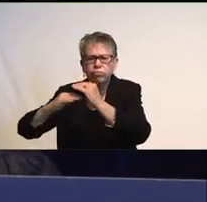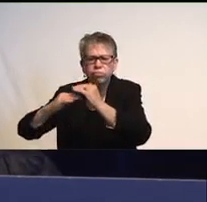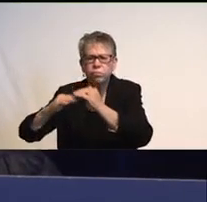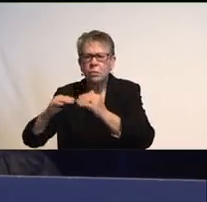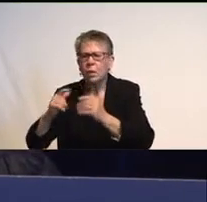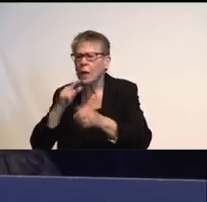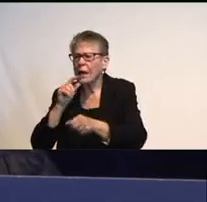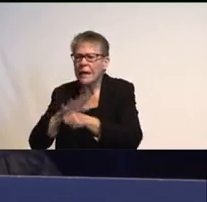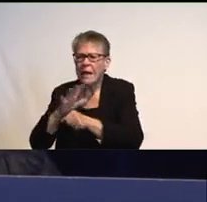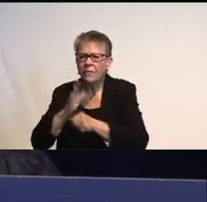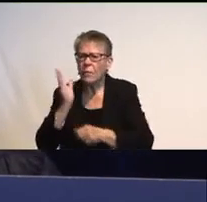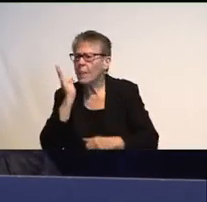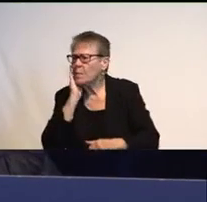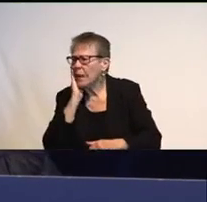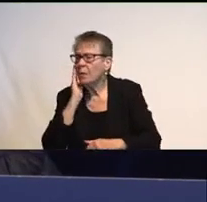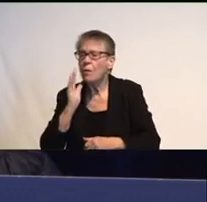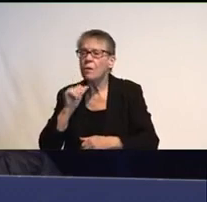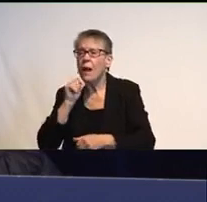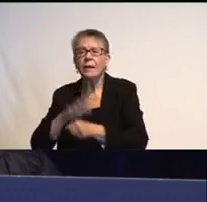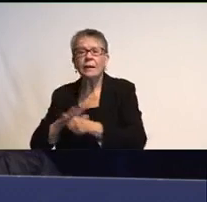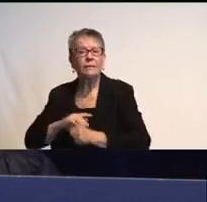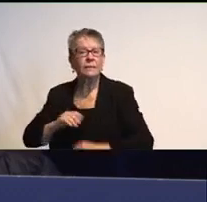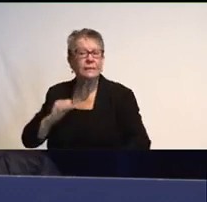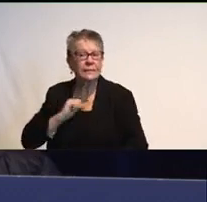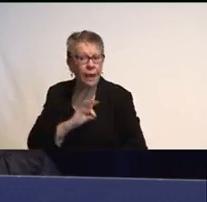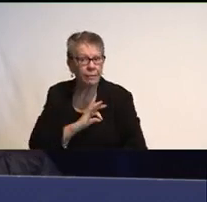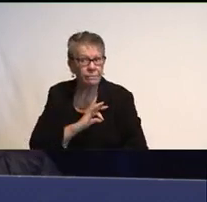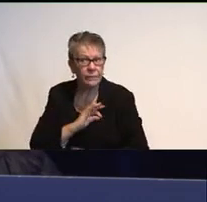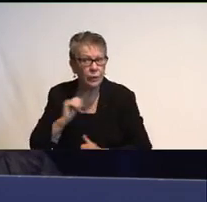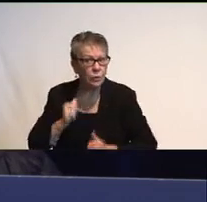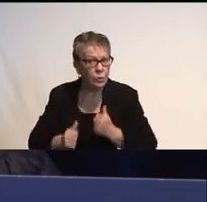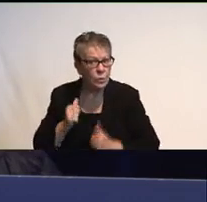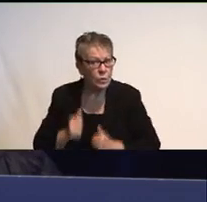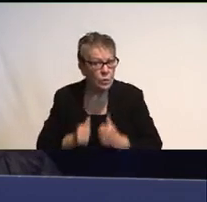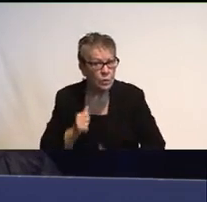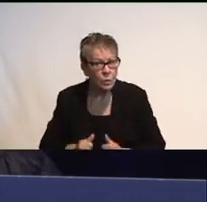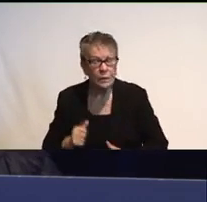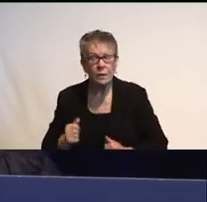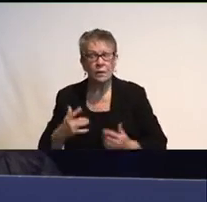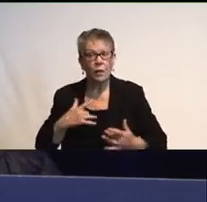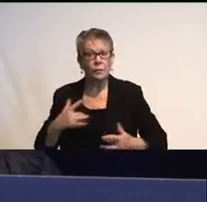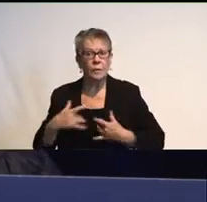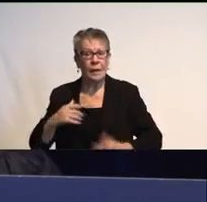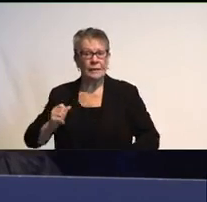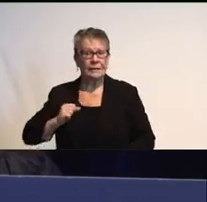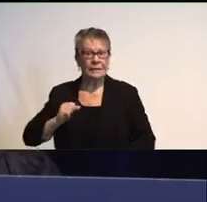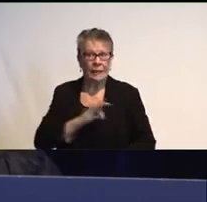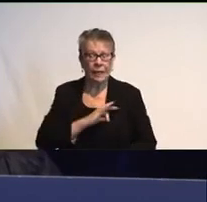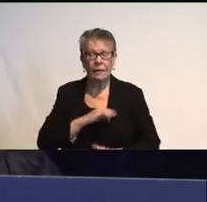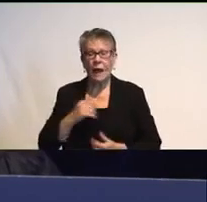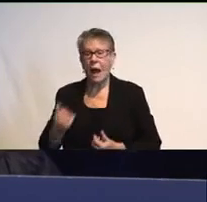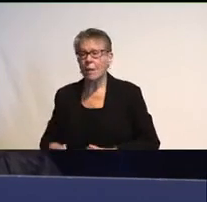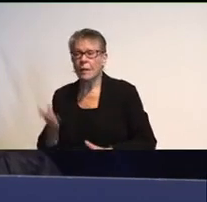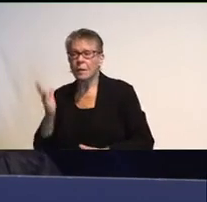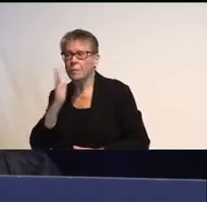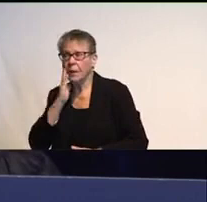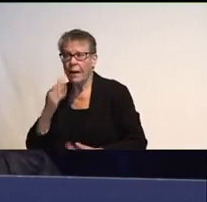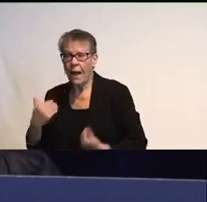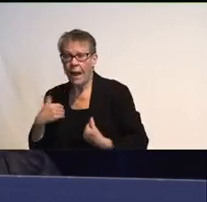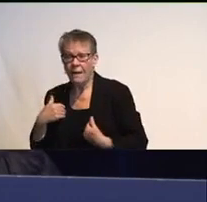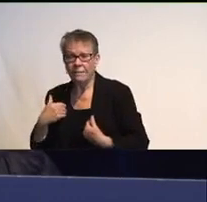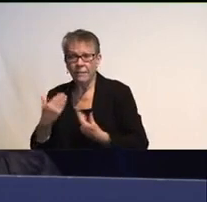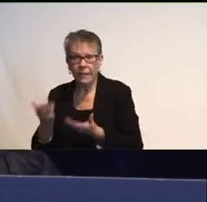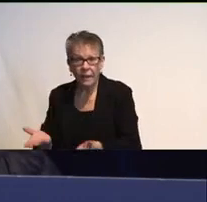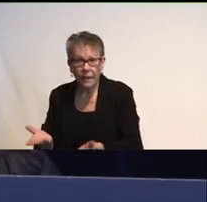staffing, because it's really the staff beds that we're most concerned about, and we are seeing a lot of illnesses amongst